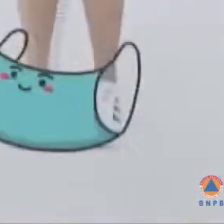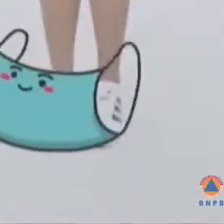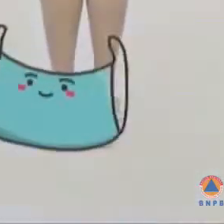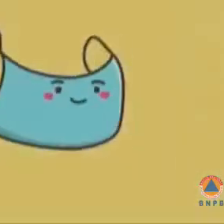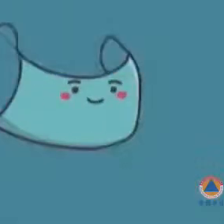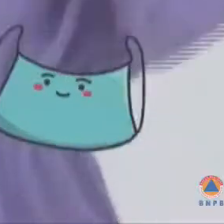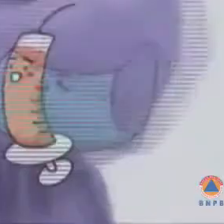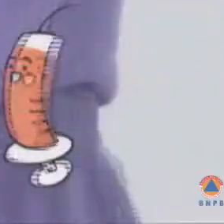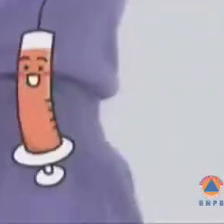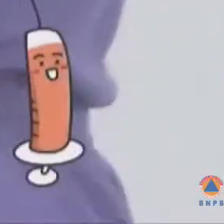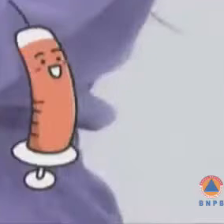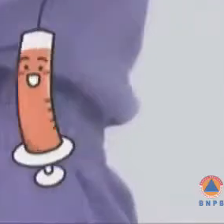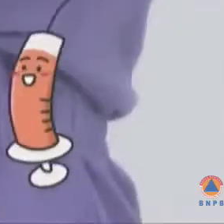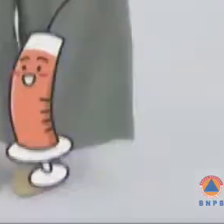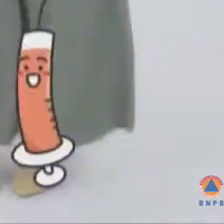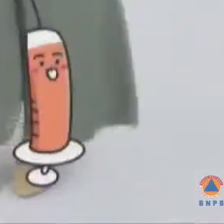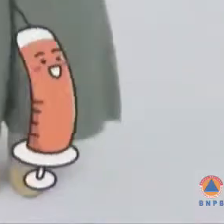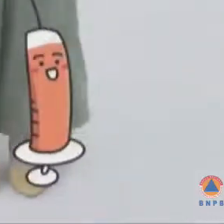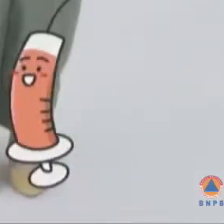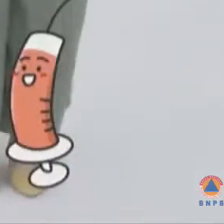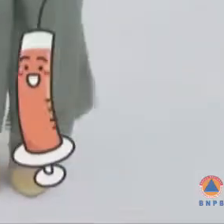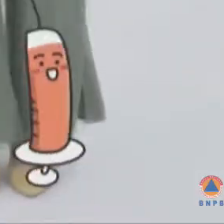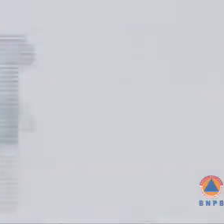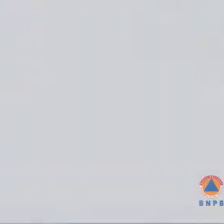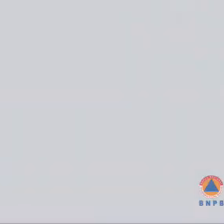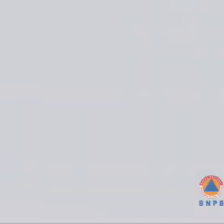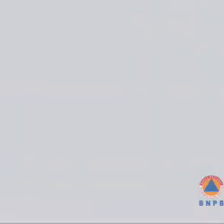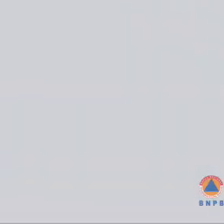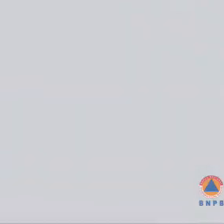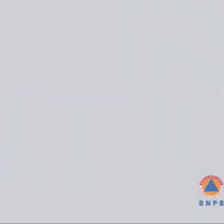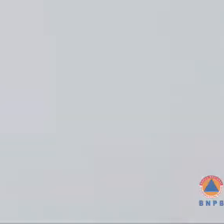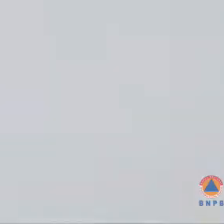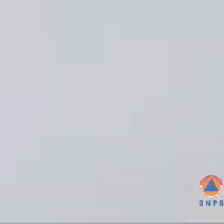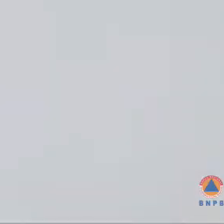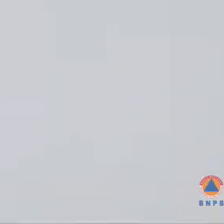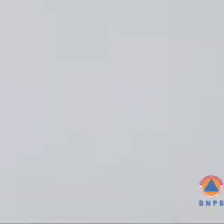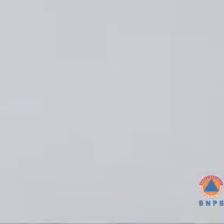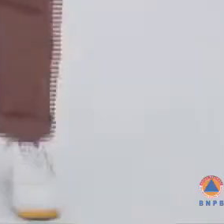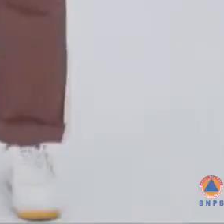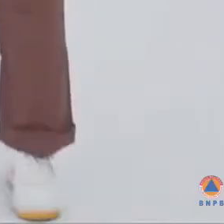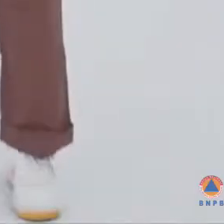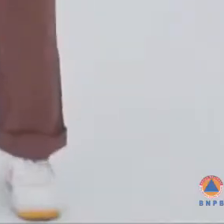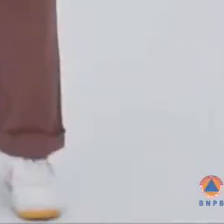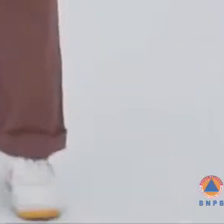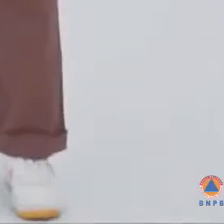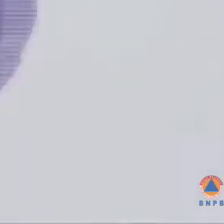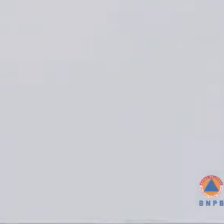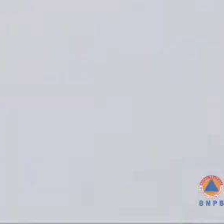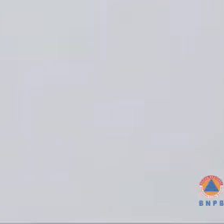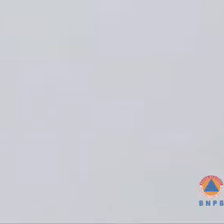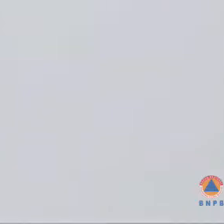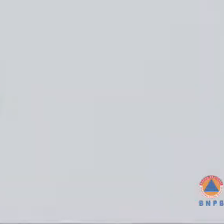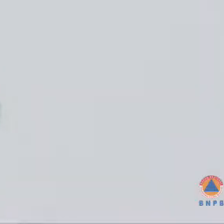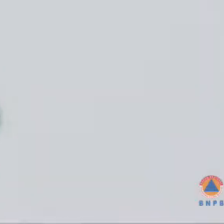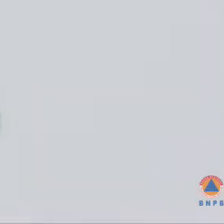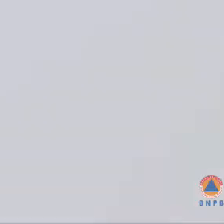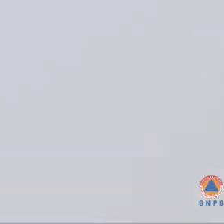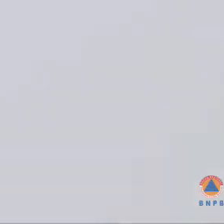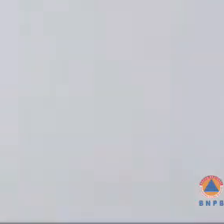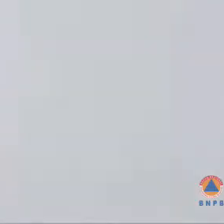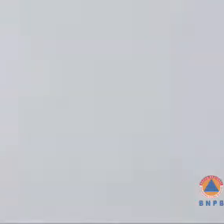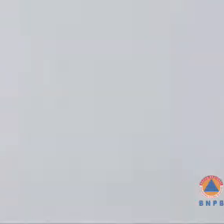Ayo masker, ayo vaksin, tiada yang dapat merenggut sehatmu.